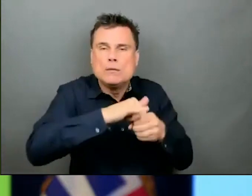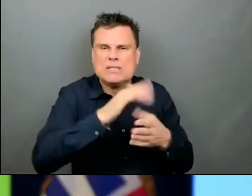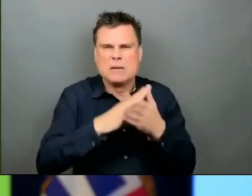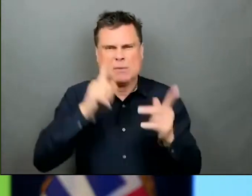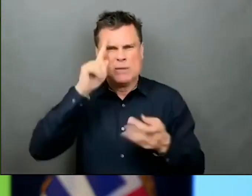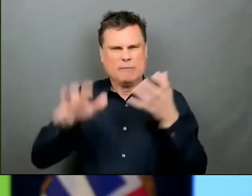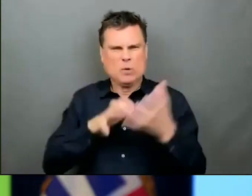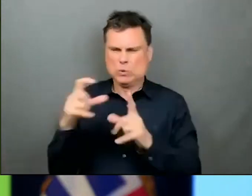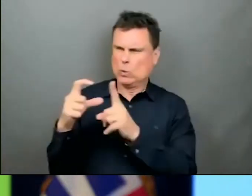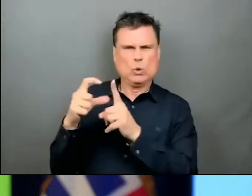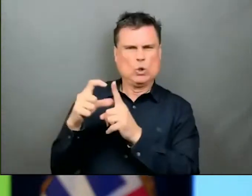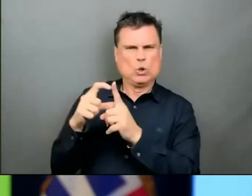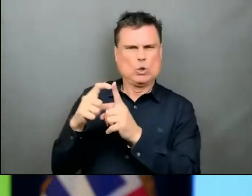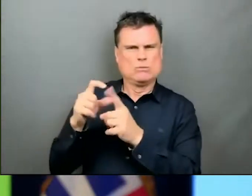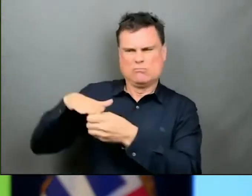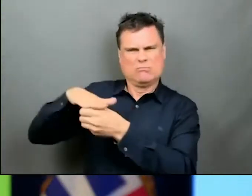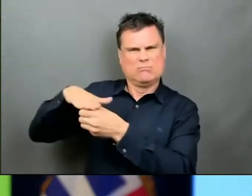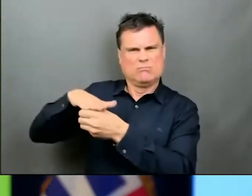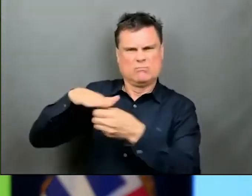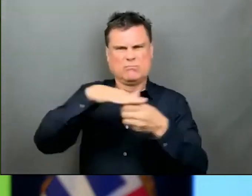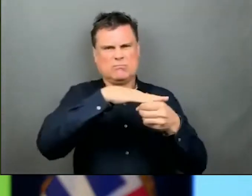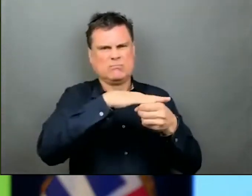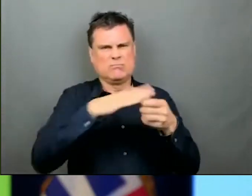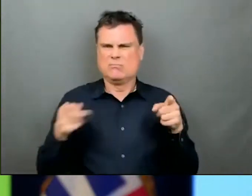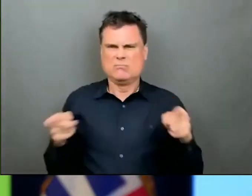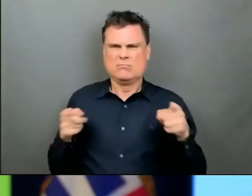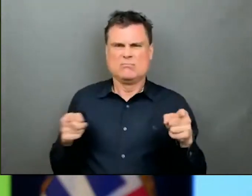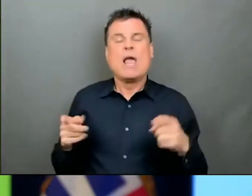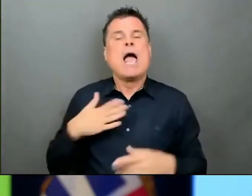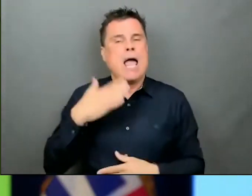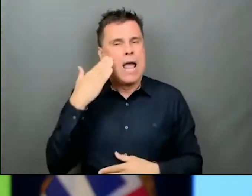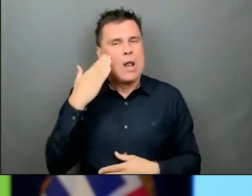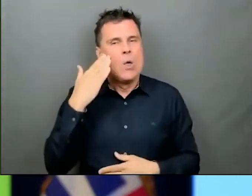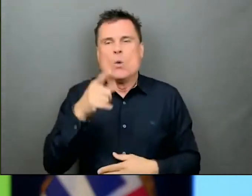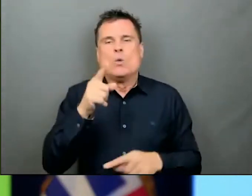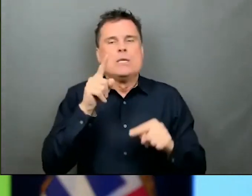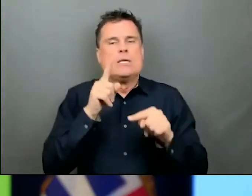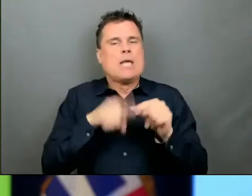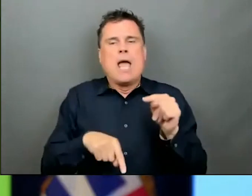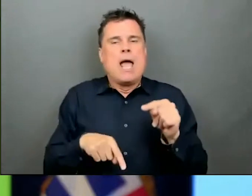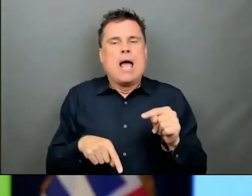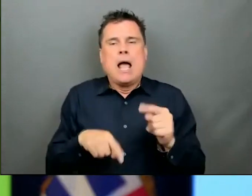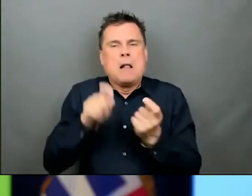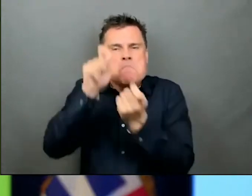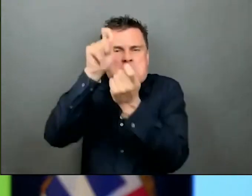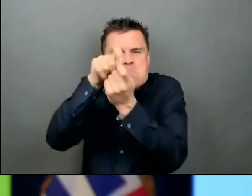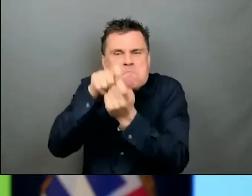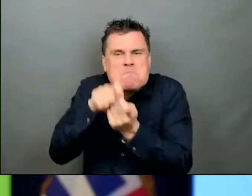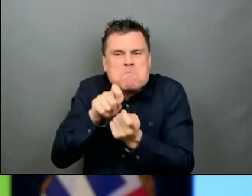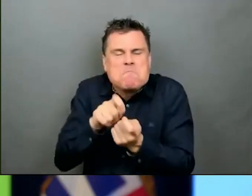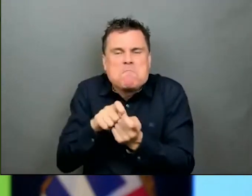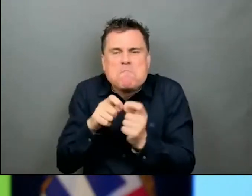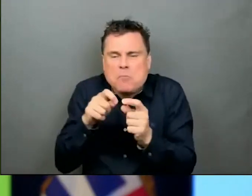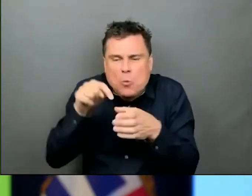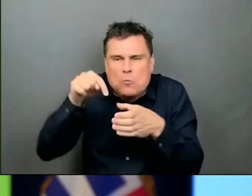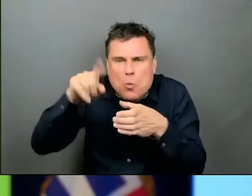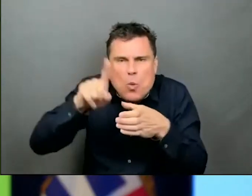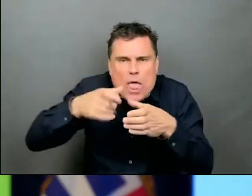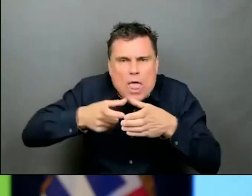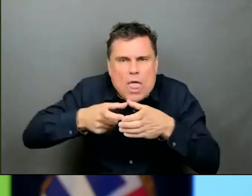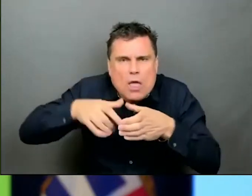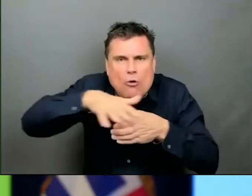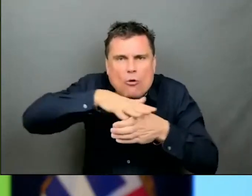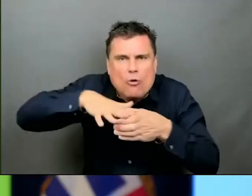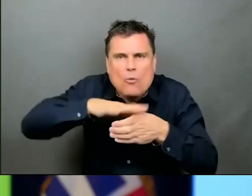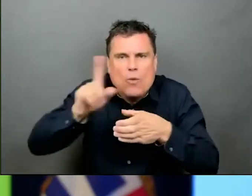in some regards. And I know we can't go over every single possible thing that people are asking to do, but there's a sense